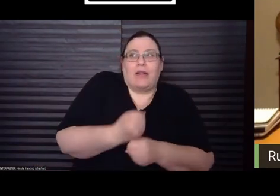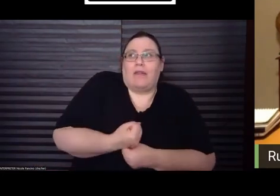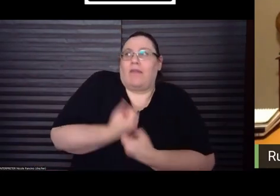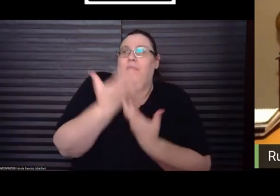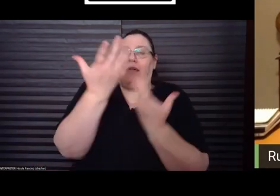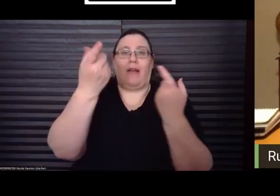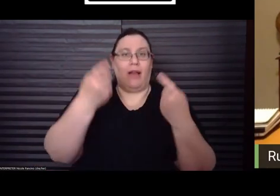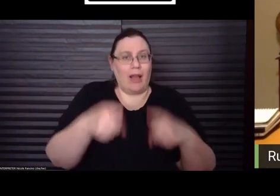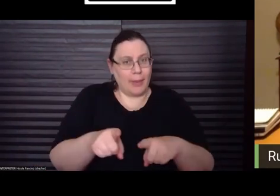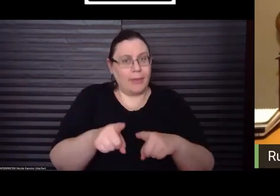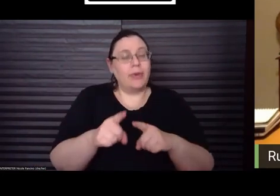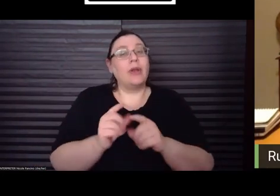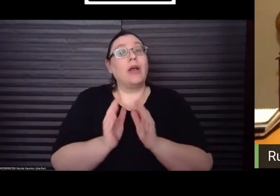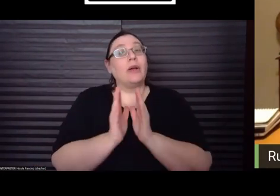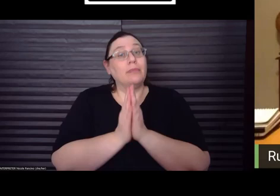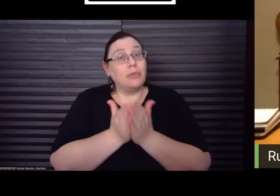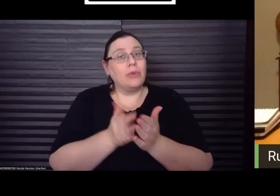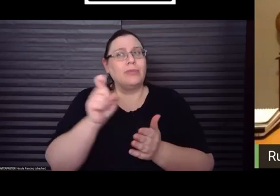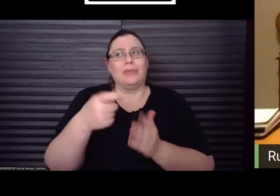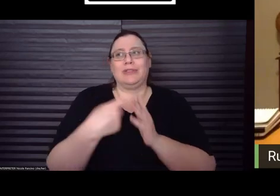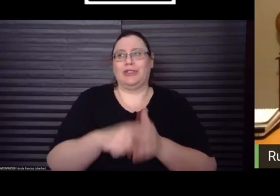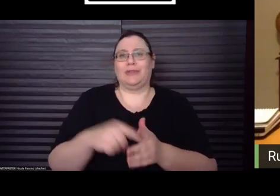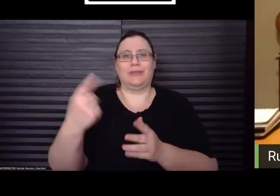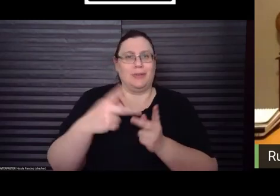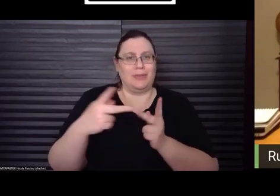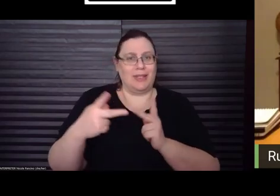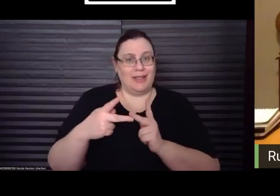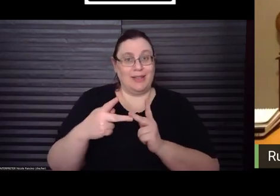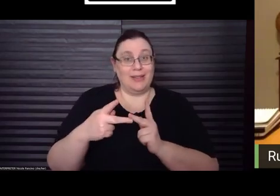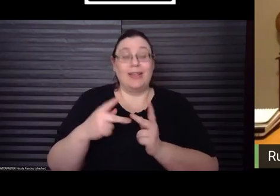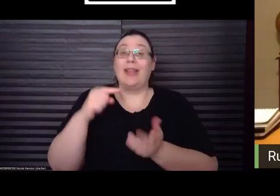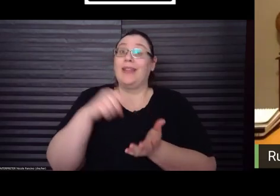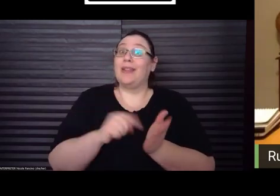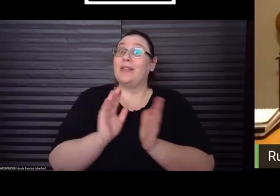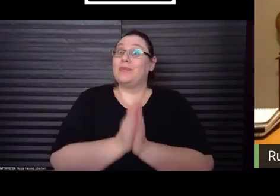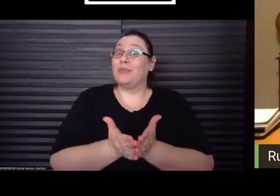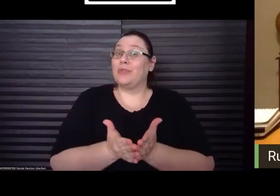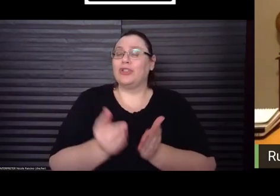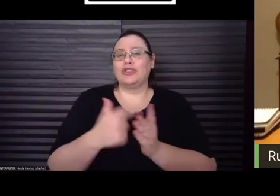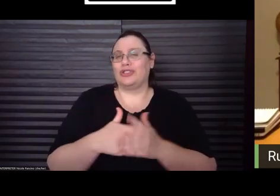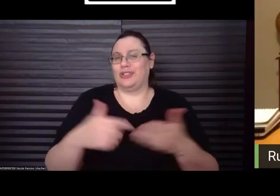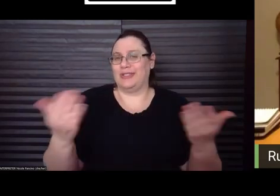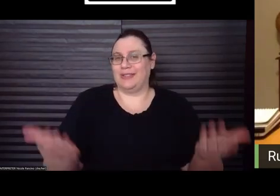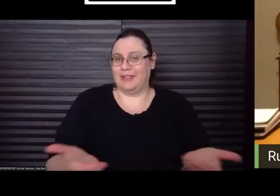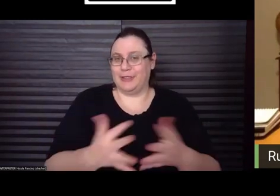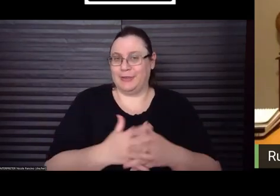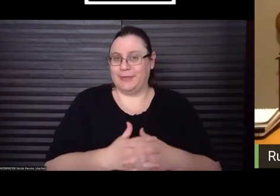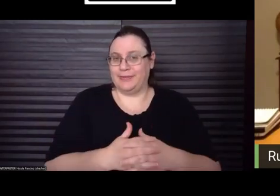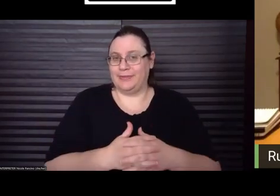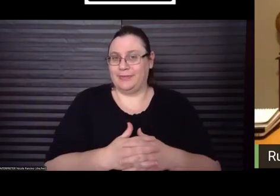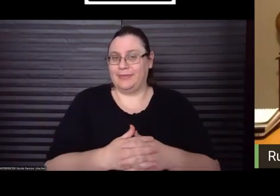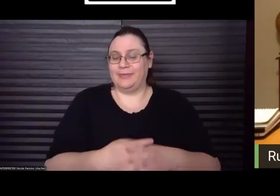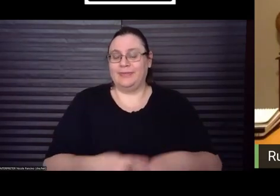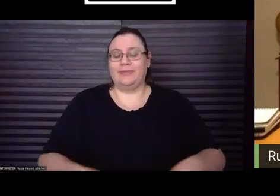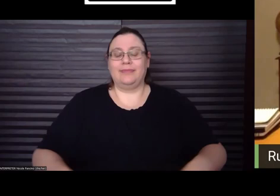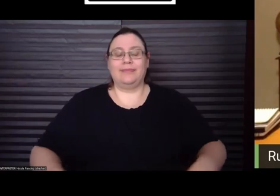being. A book must start somewhere, and this one starts here.